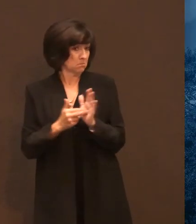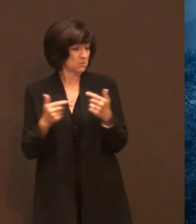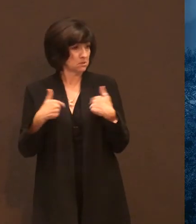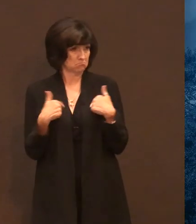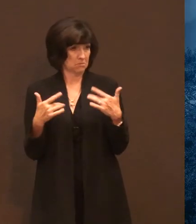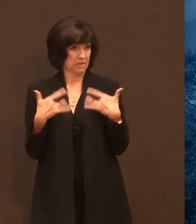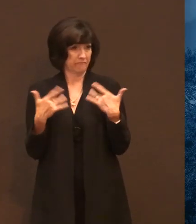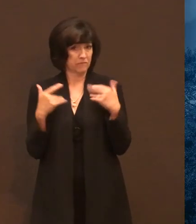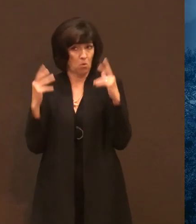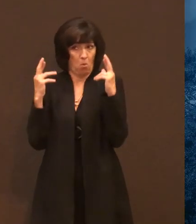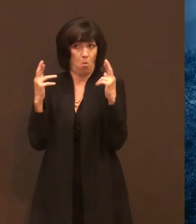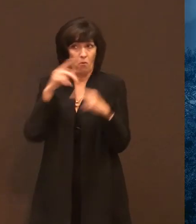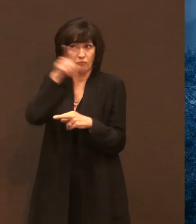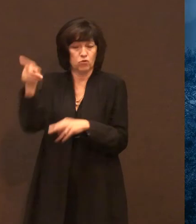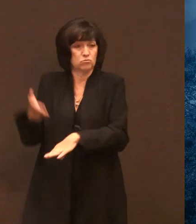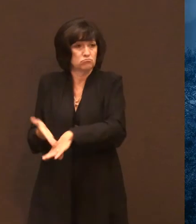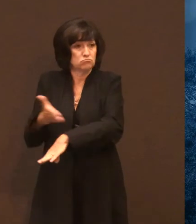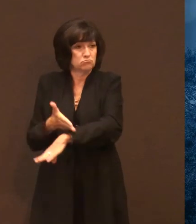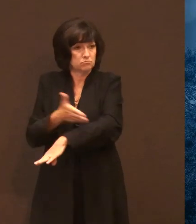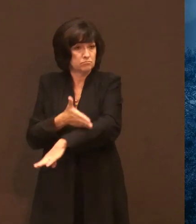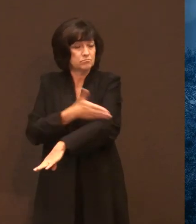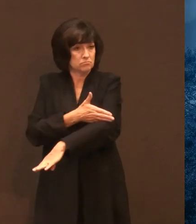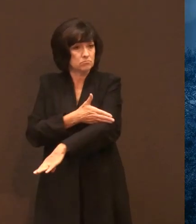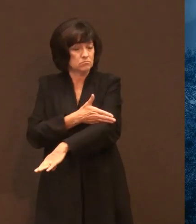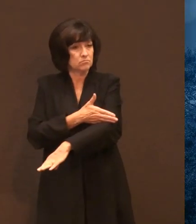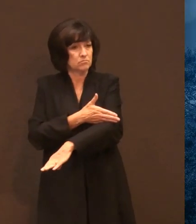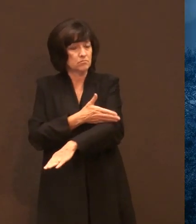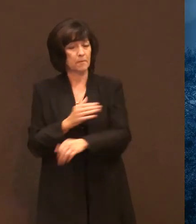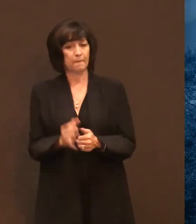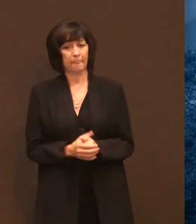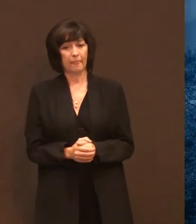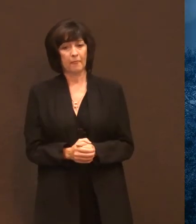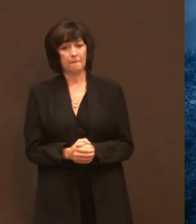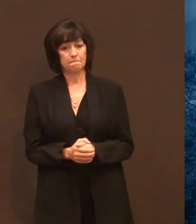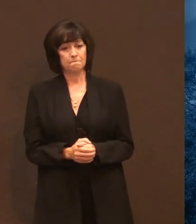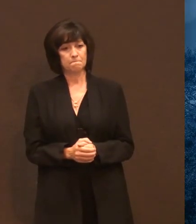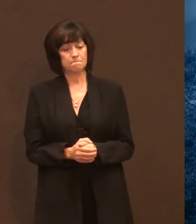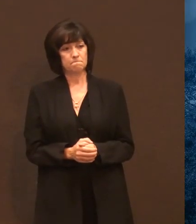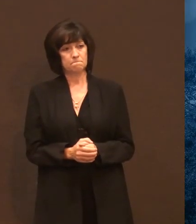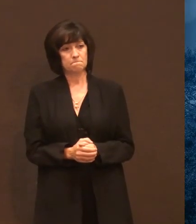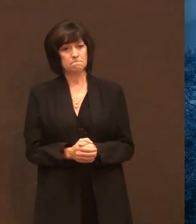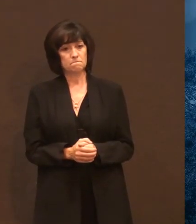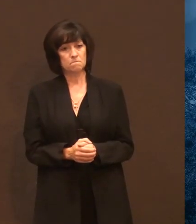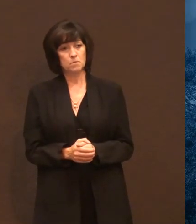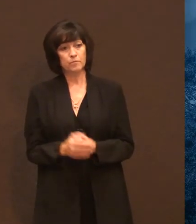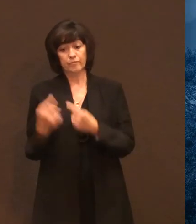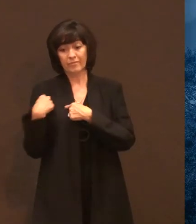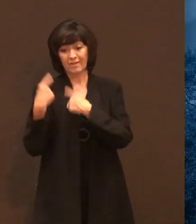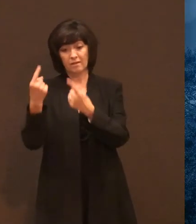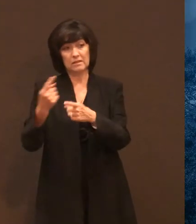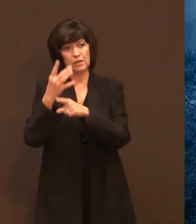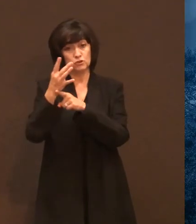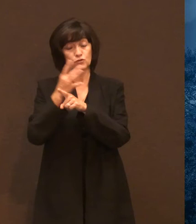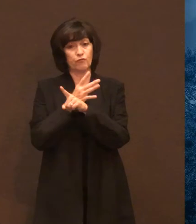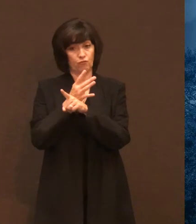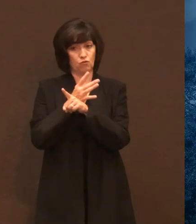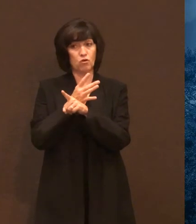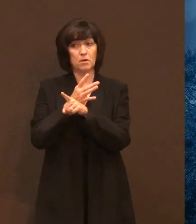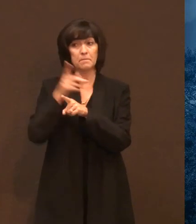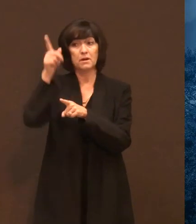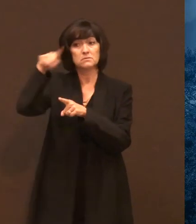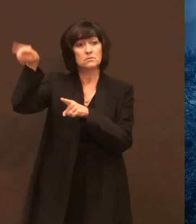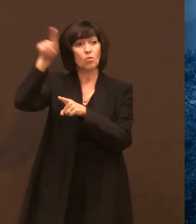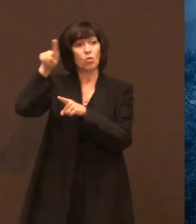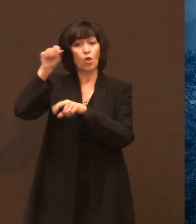our efforts were one of the more notable things, responses that we've had over the last 4 months, testing thousands